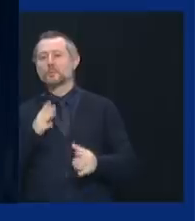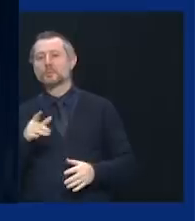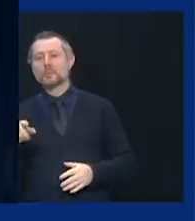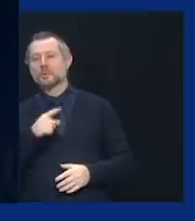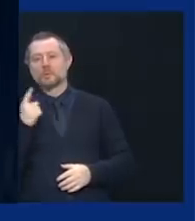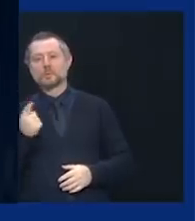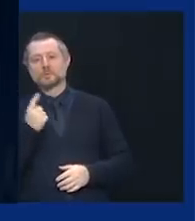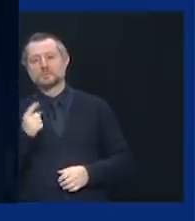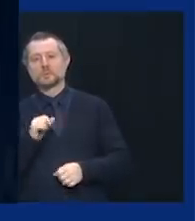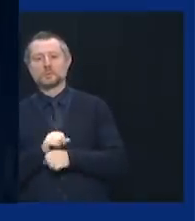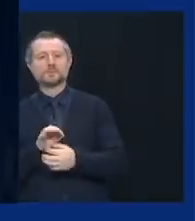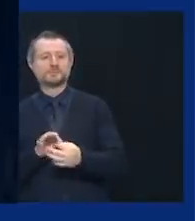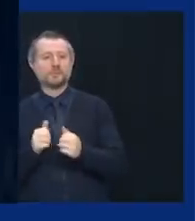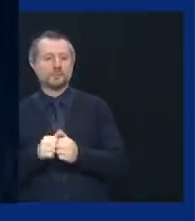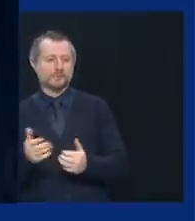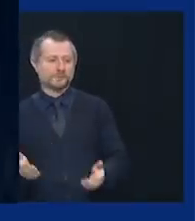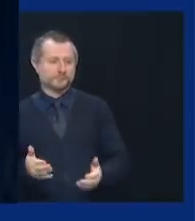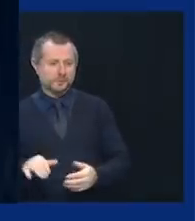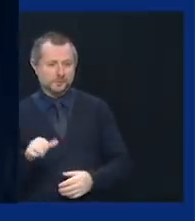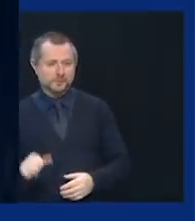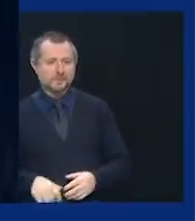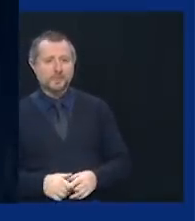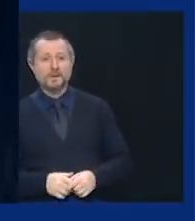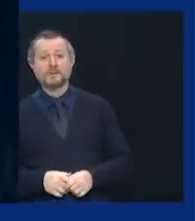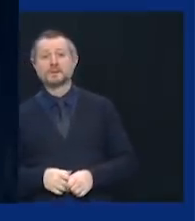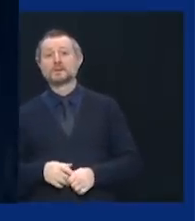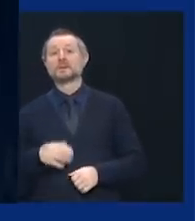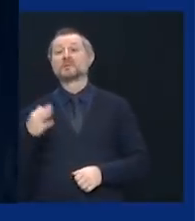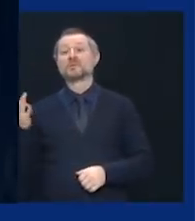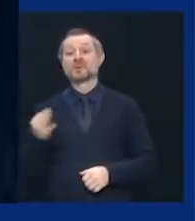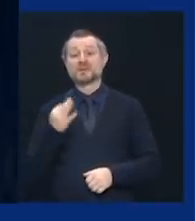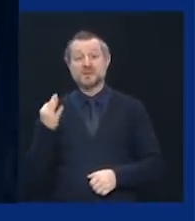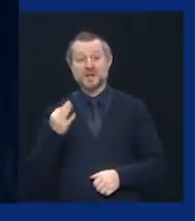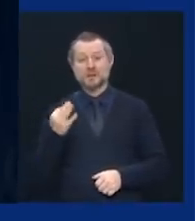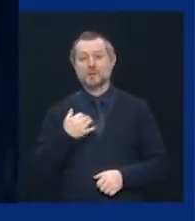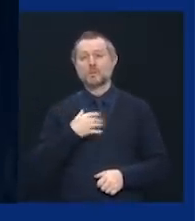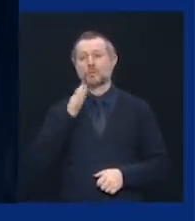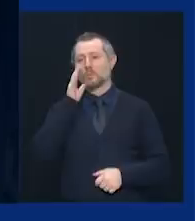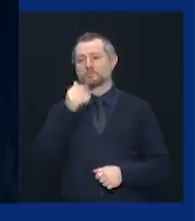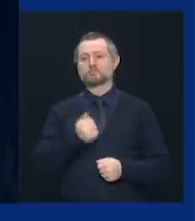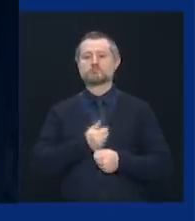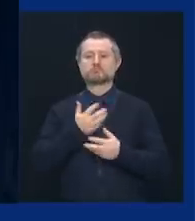work with here in Albany. But Friday is also the airing of grievances